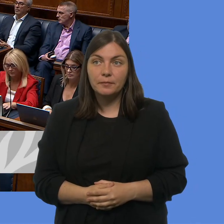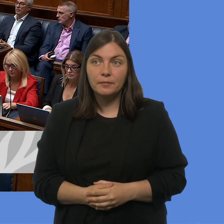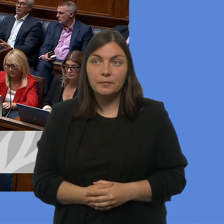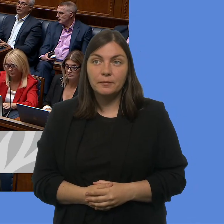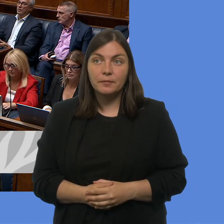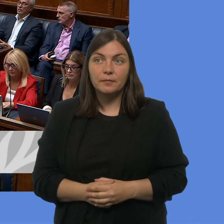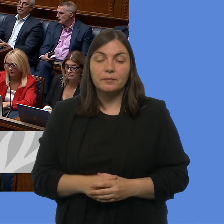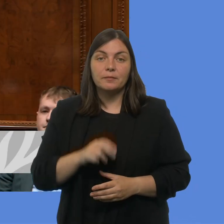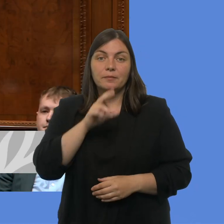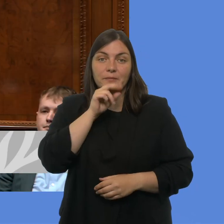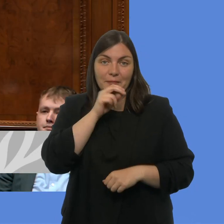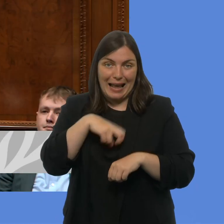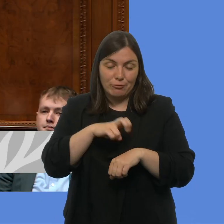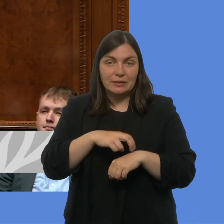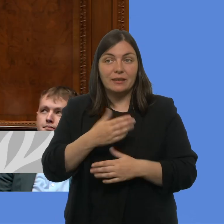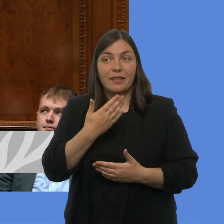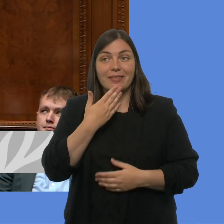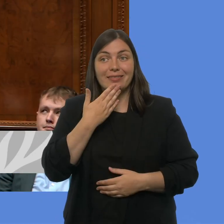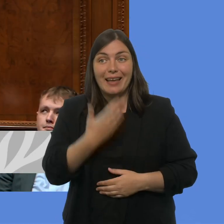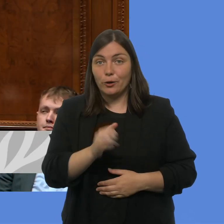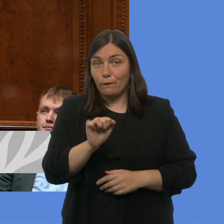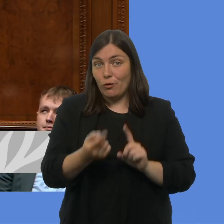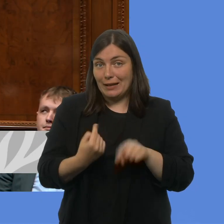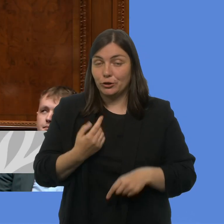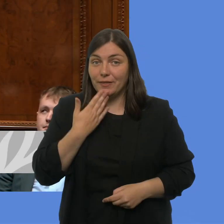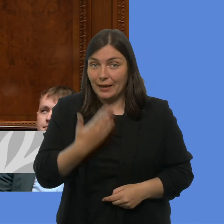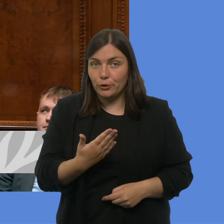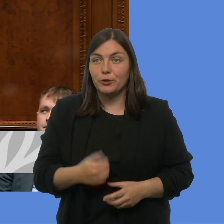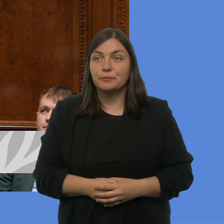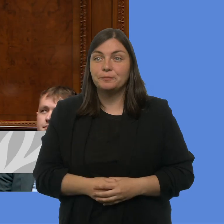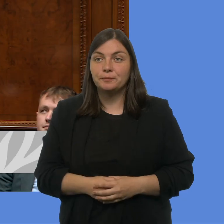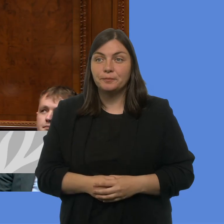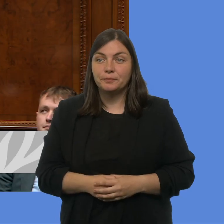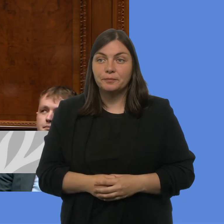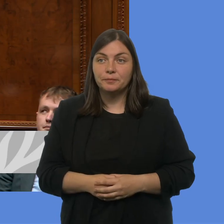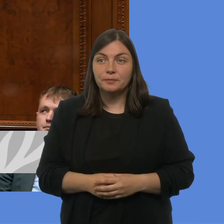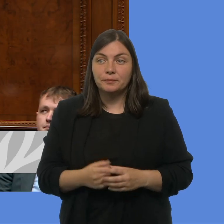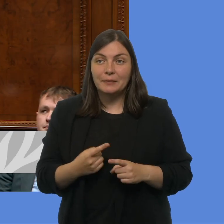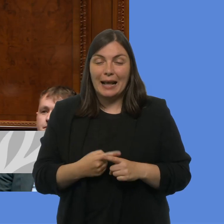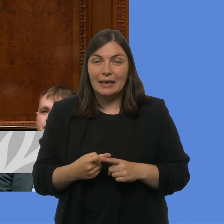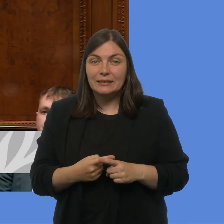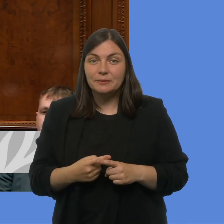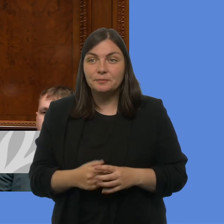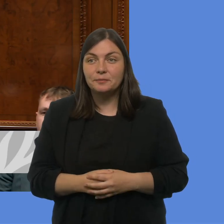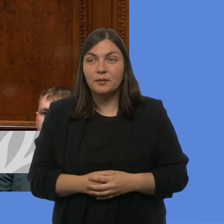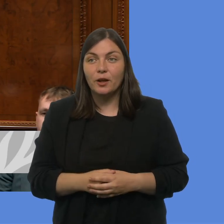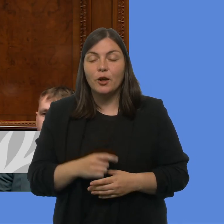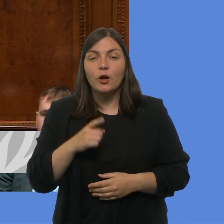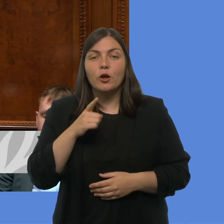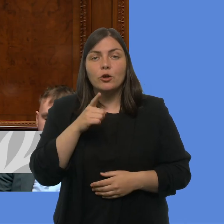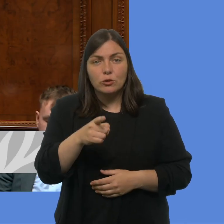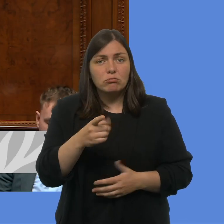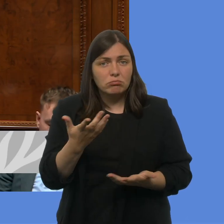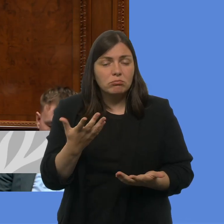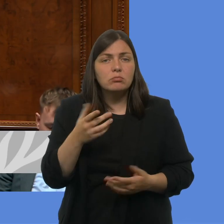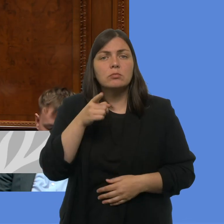Thank the First Minister for her answer there. She may have already alluded to this, do everything that she can to